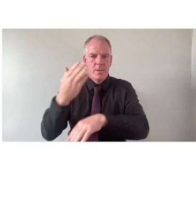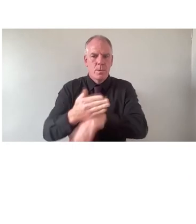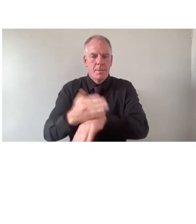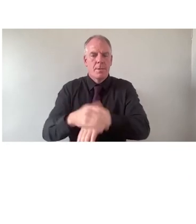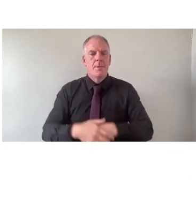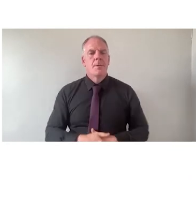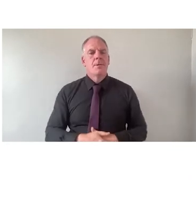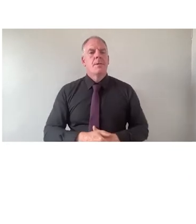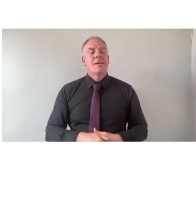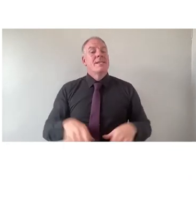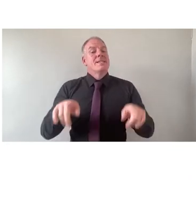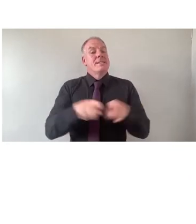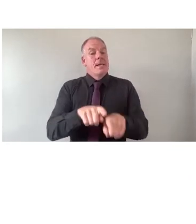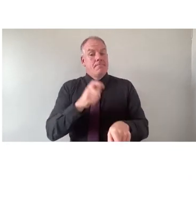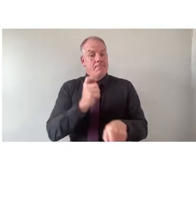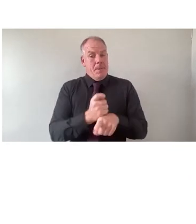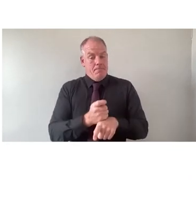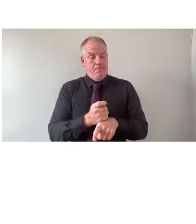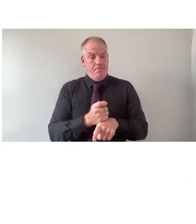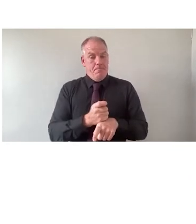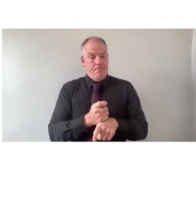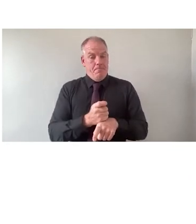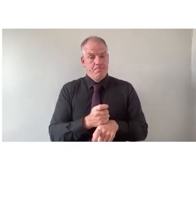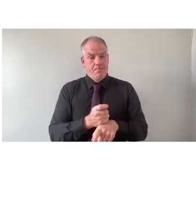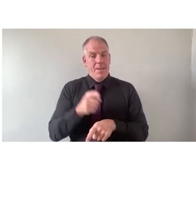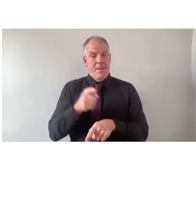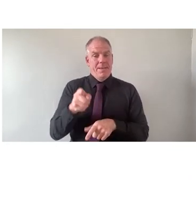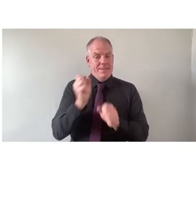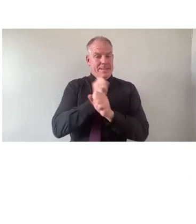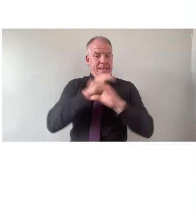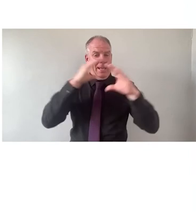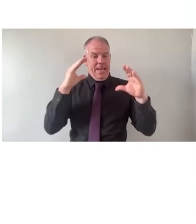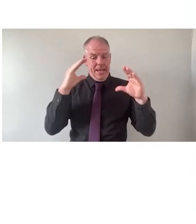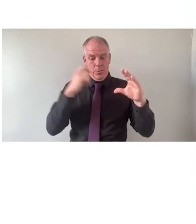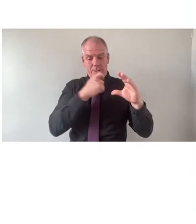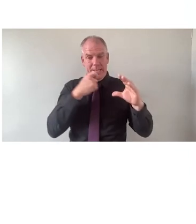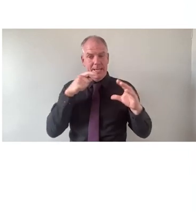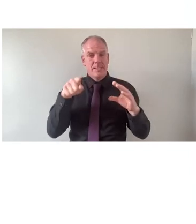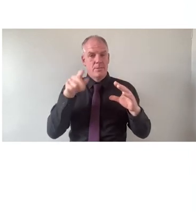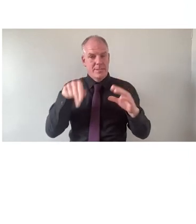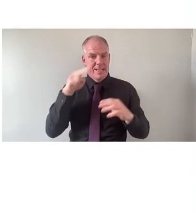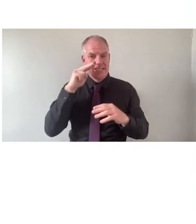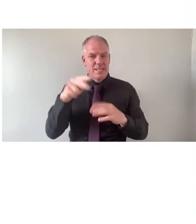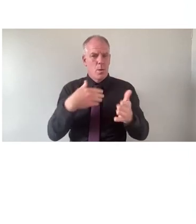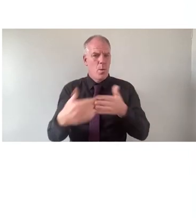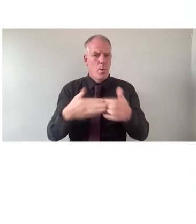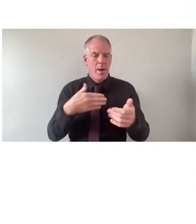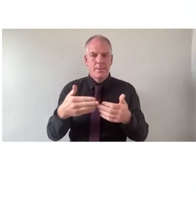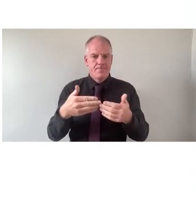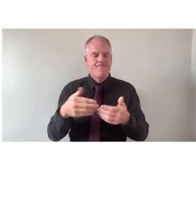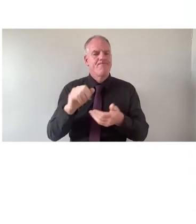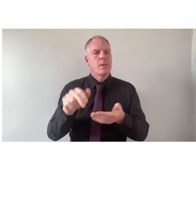that notwithstanding, it is it's certainly clear that comparatively we can see that the take up